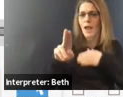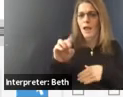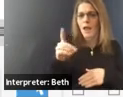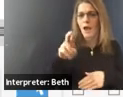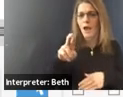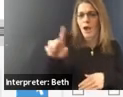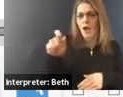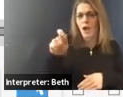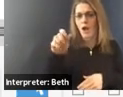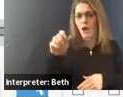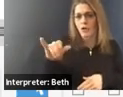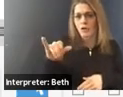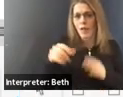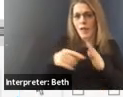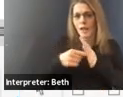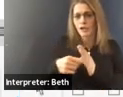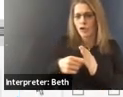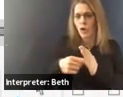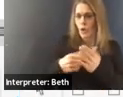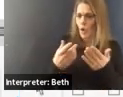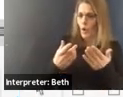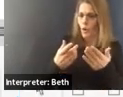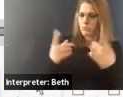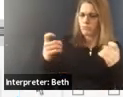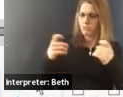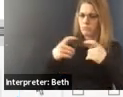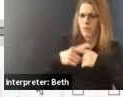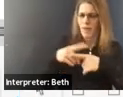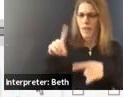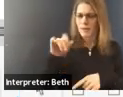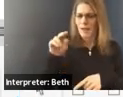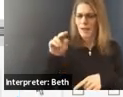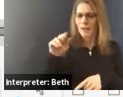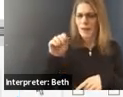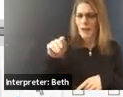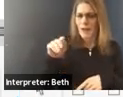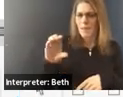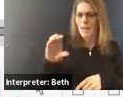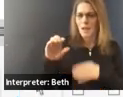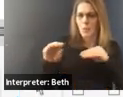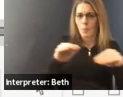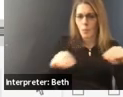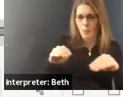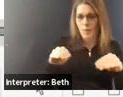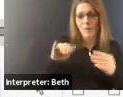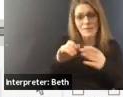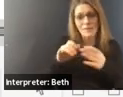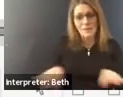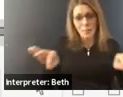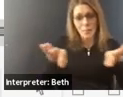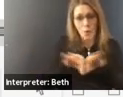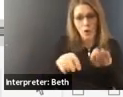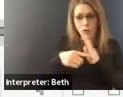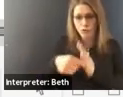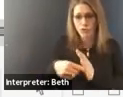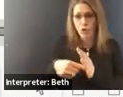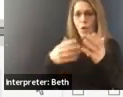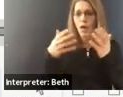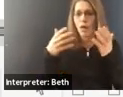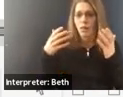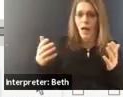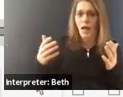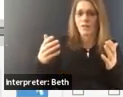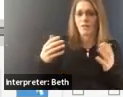of products. Okay. And that saves me time because I don't want to lay that out. I want to just go with